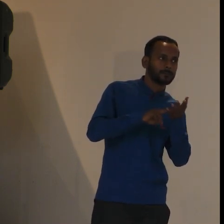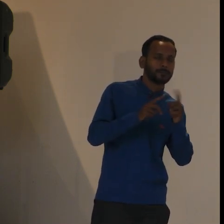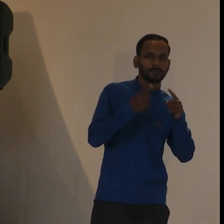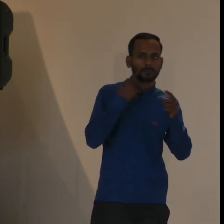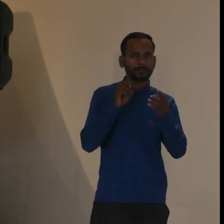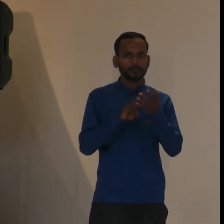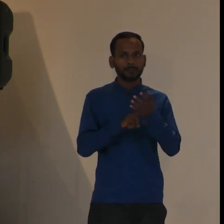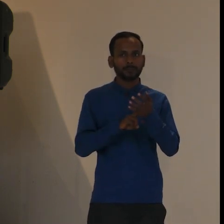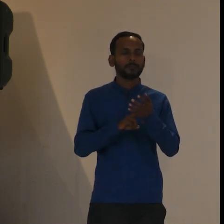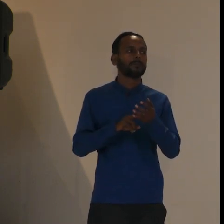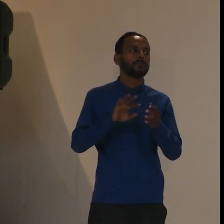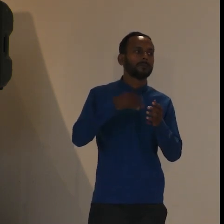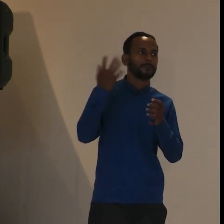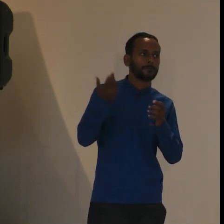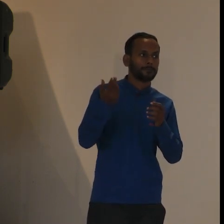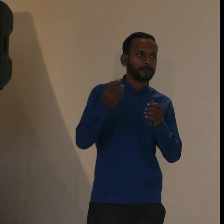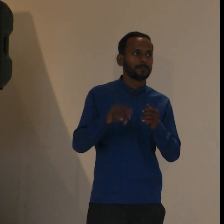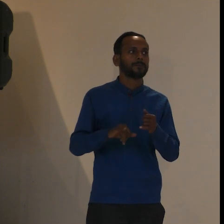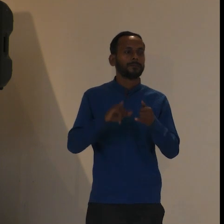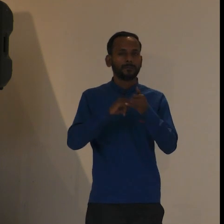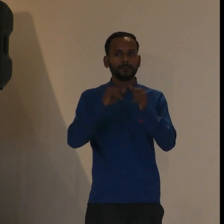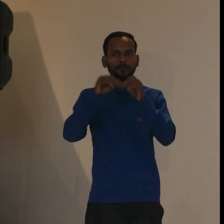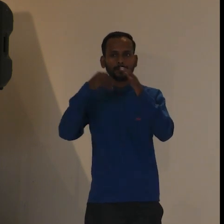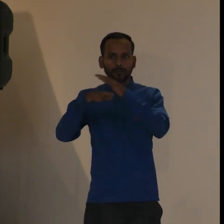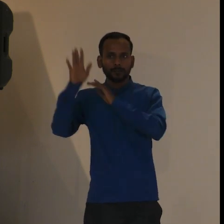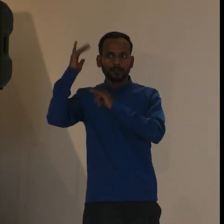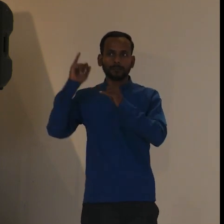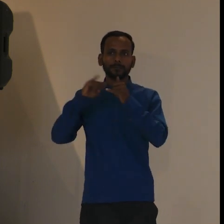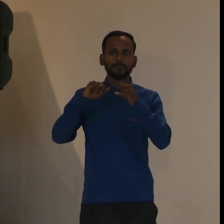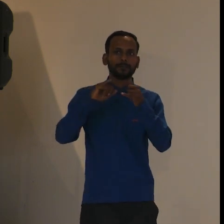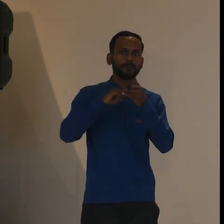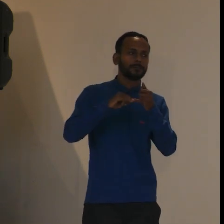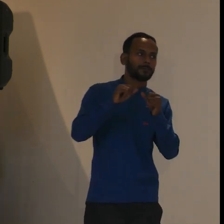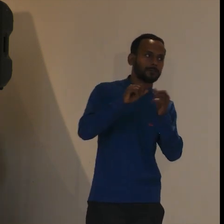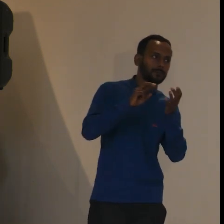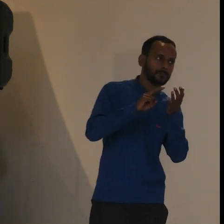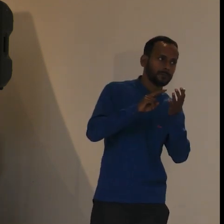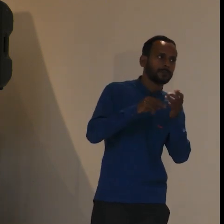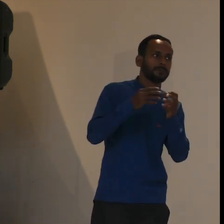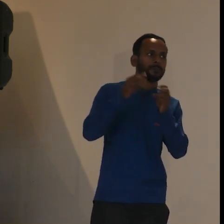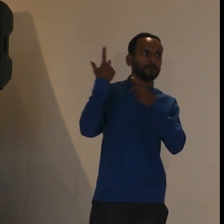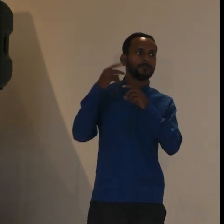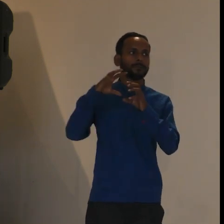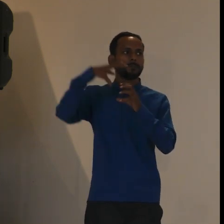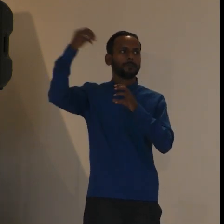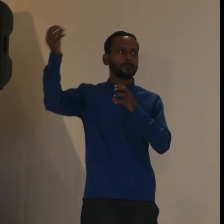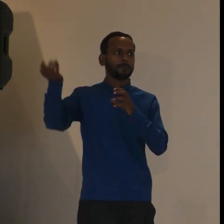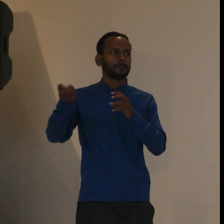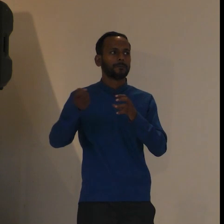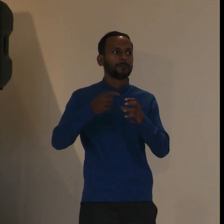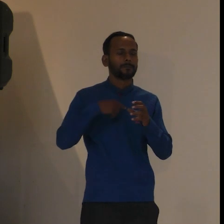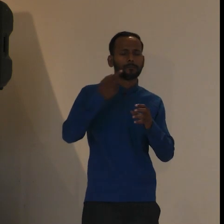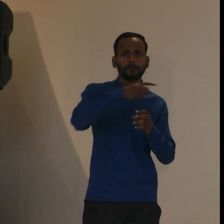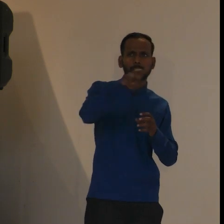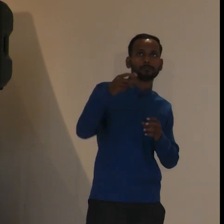St. Francis Xavier. I mean, when Goa was not Goa, right? It was the Portuguese, yeah, exactly. So I can't